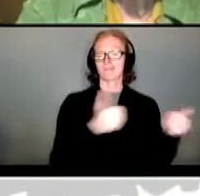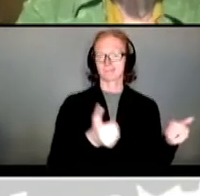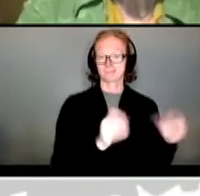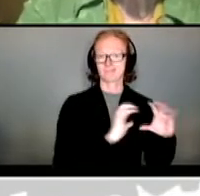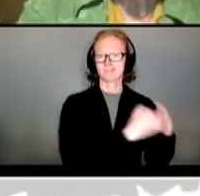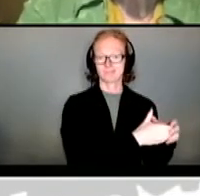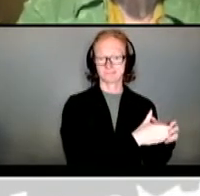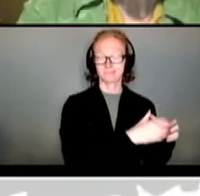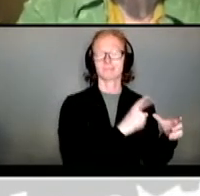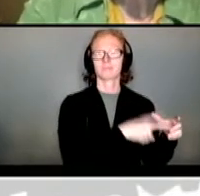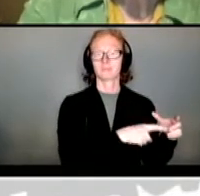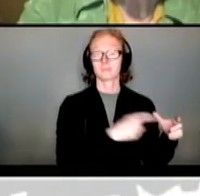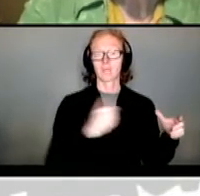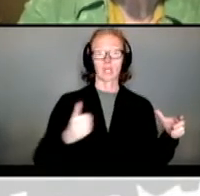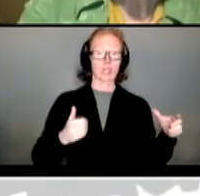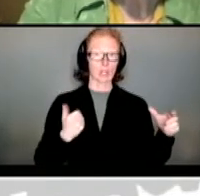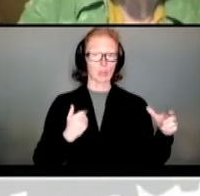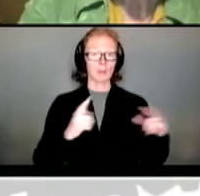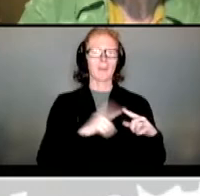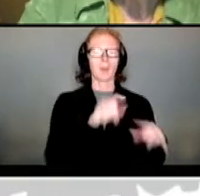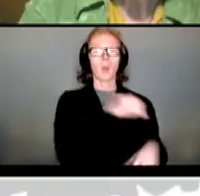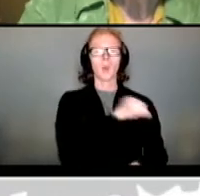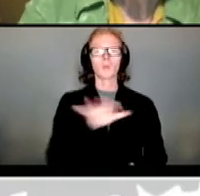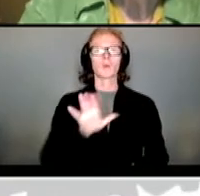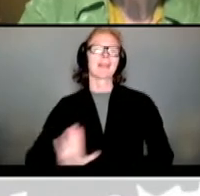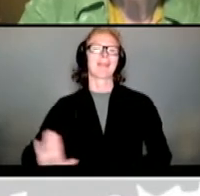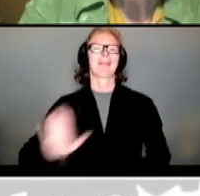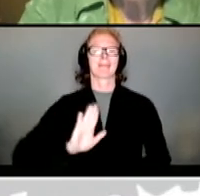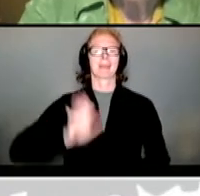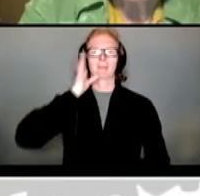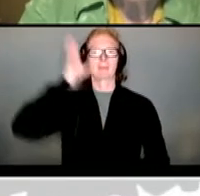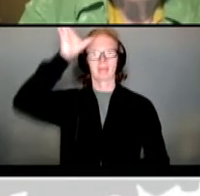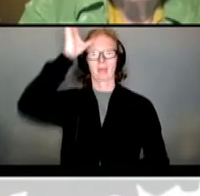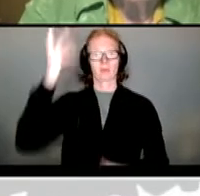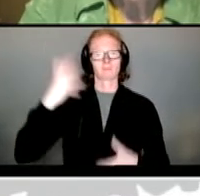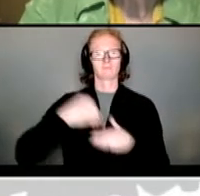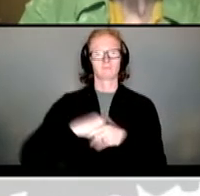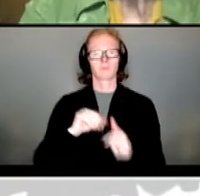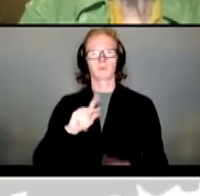not only the youth, but the parents involved in